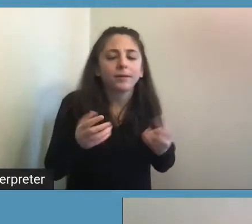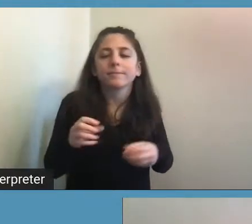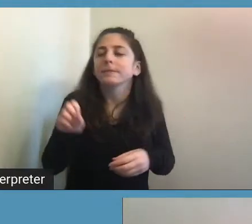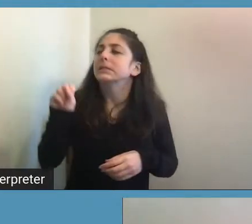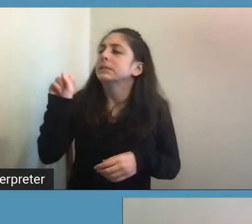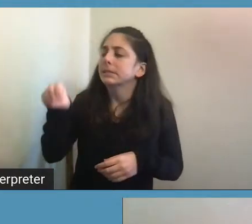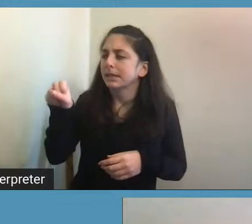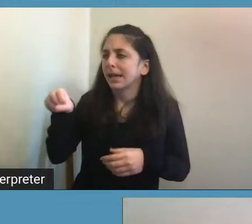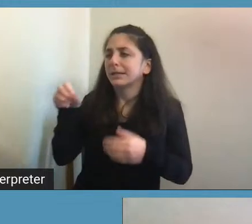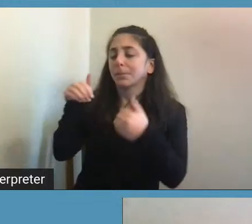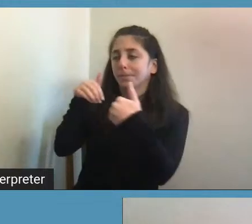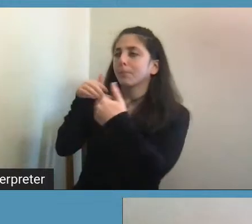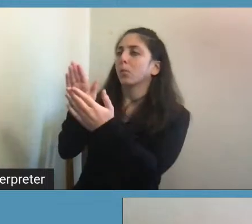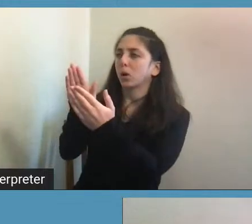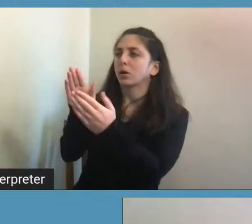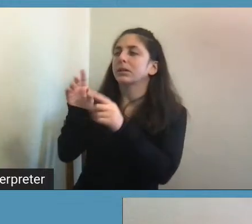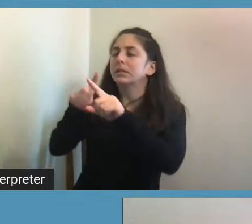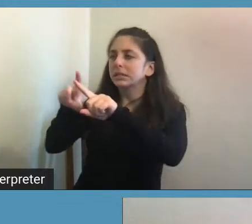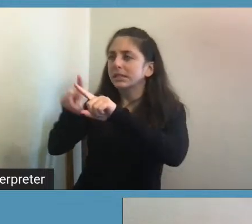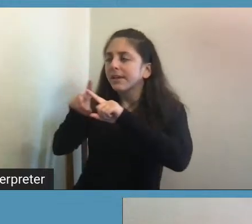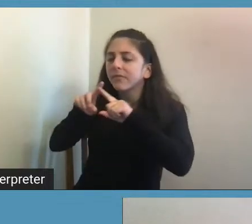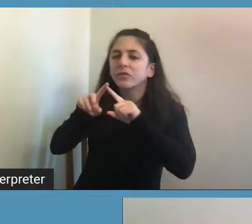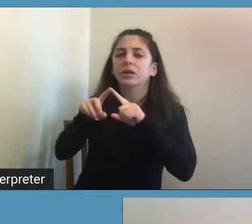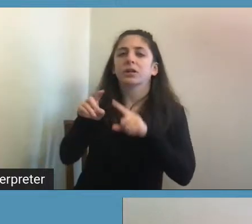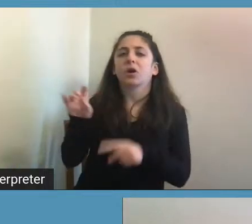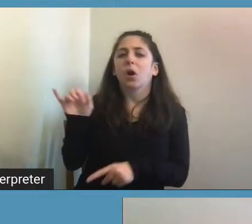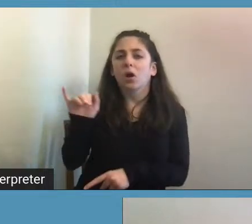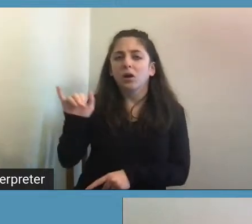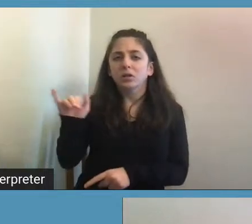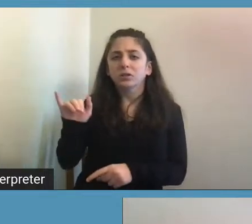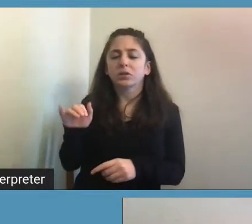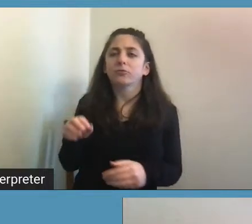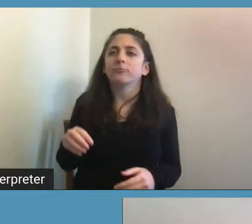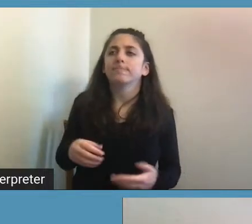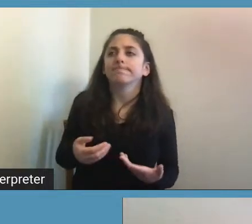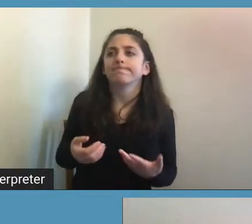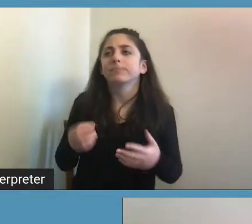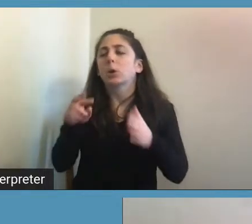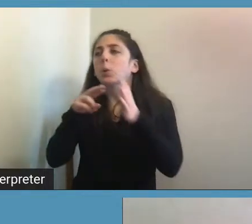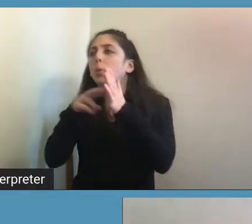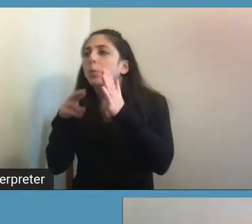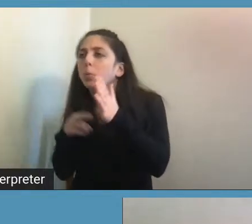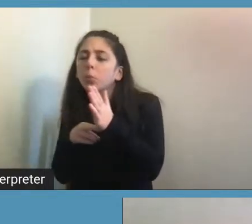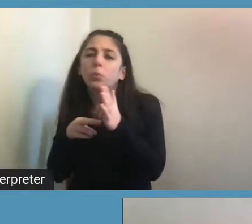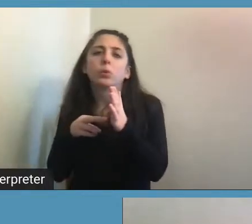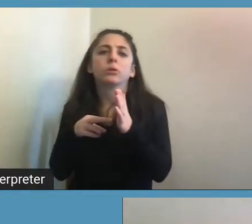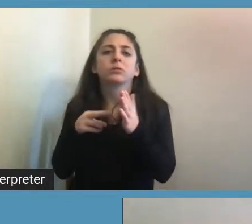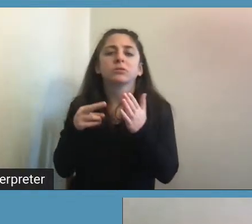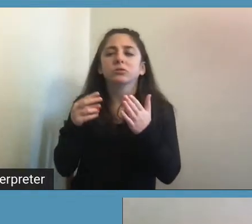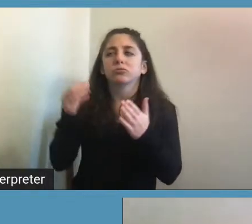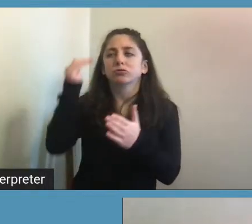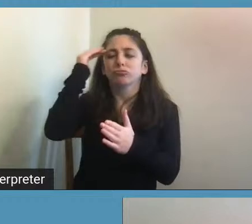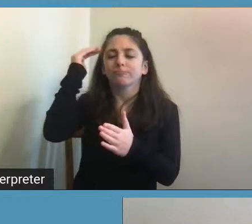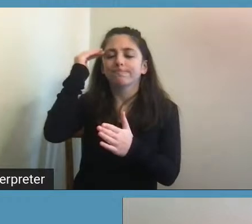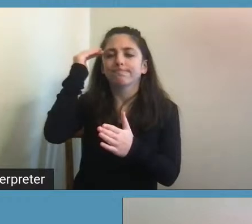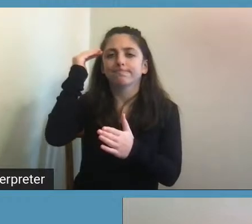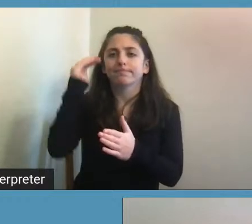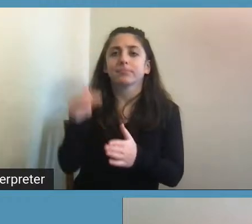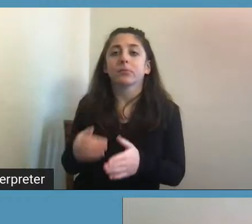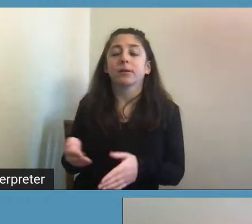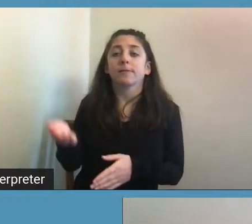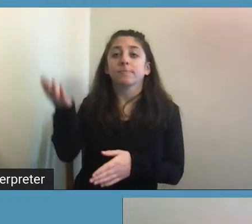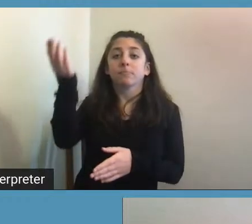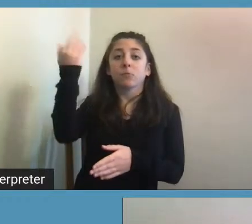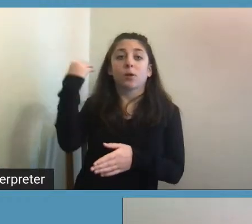And I think also knowing what the guidelines are. Previously working in a federal space, we had to